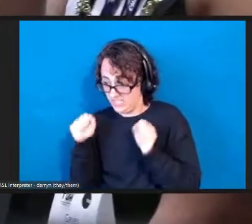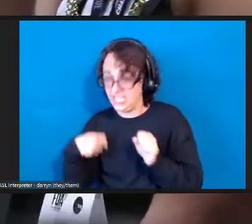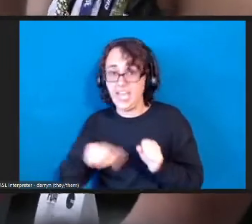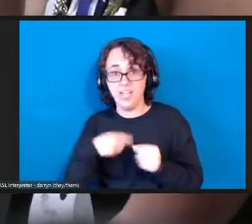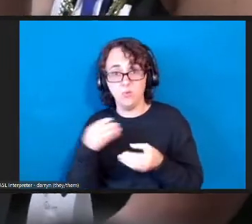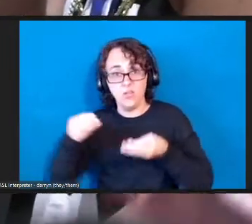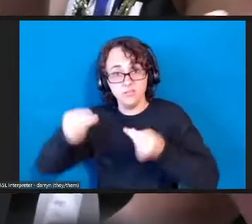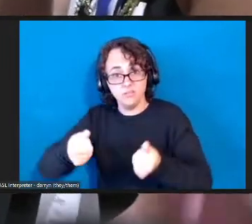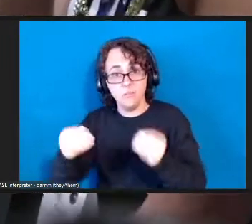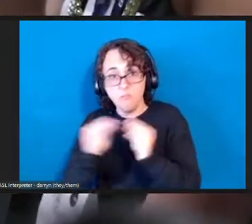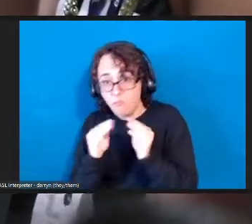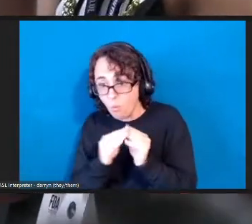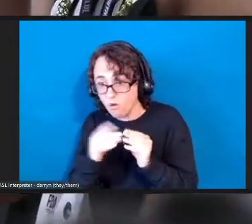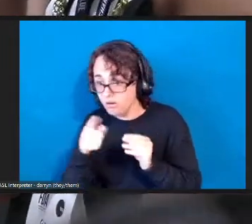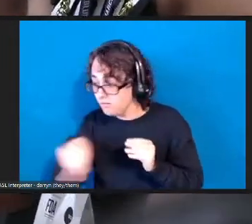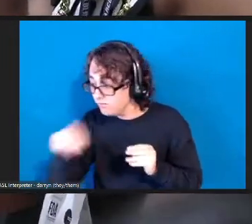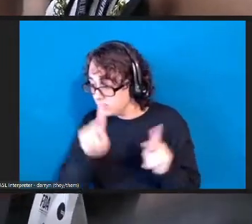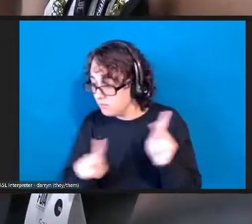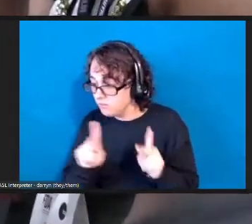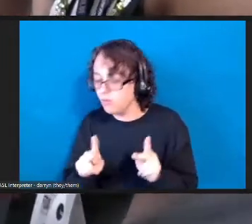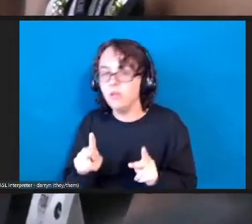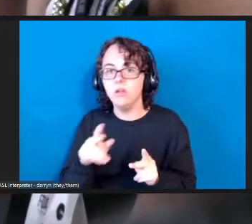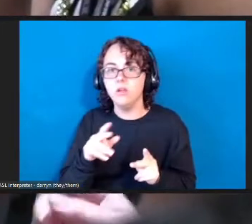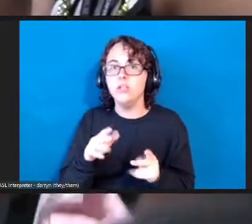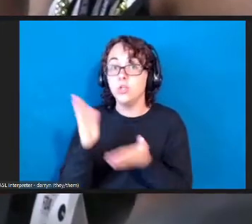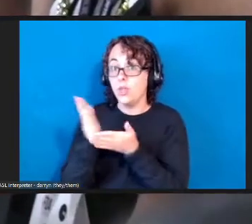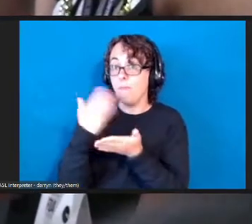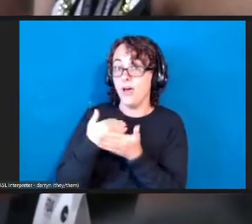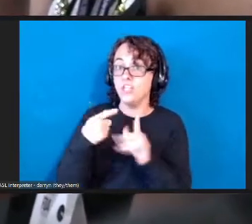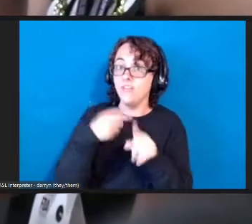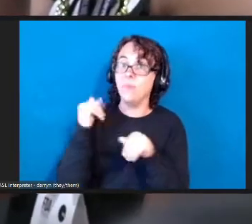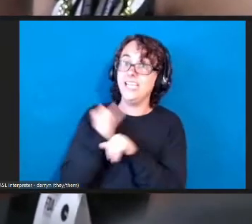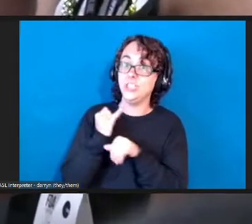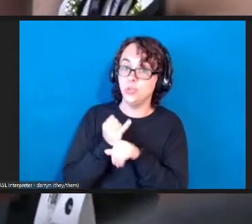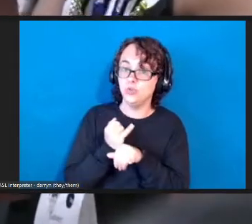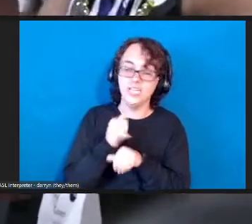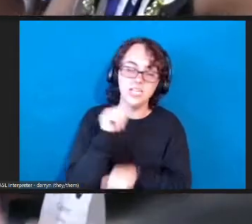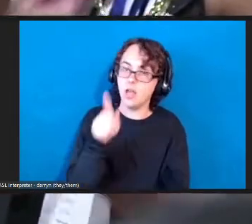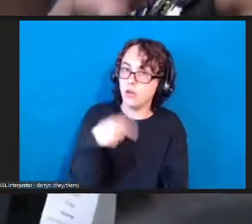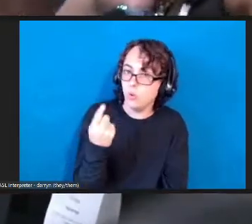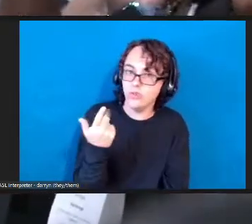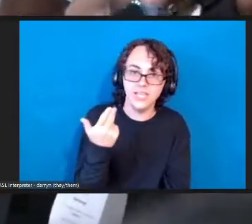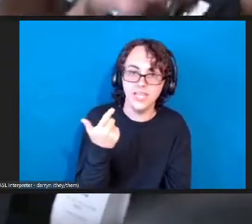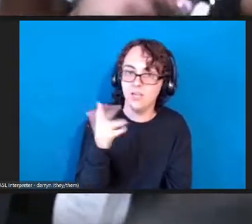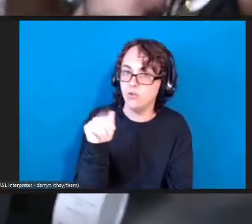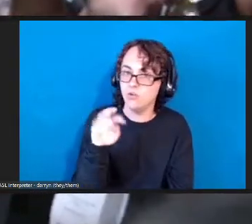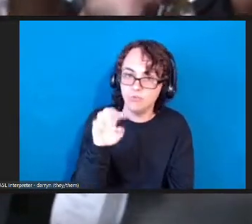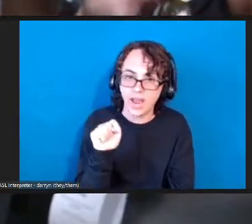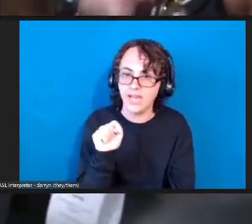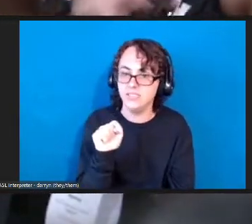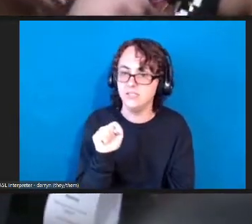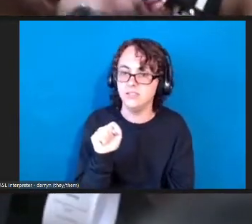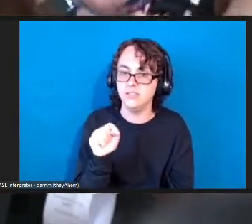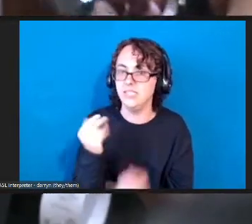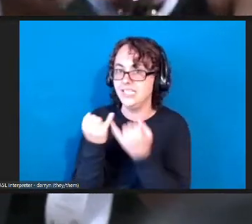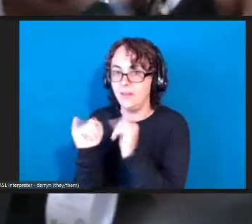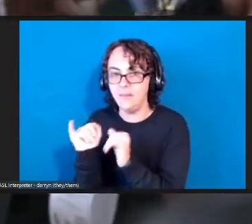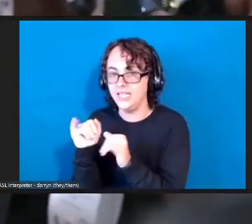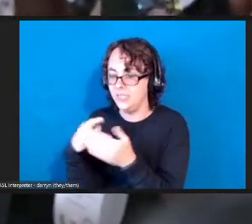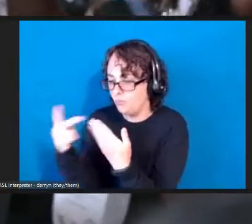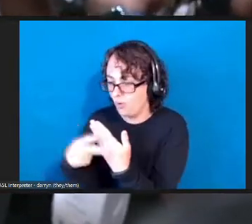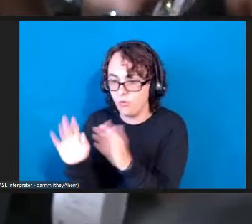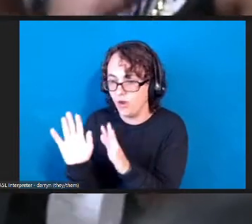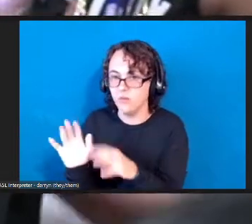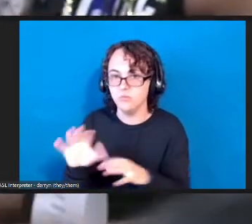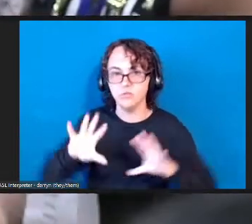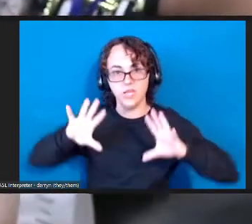And just, you know, and have it come out of the institution's budget, not just a grant funded program. You know, one of